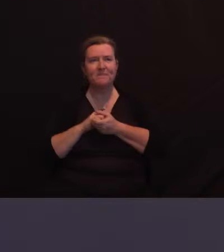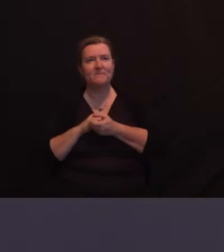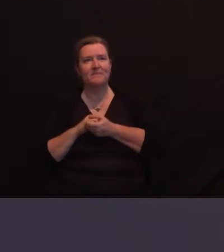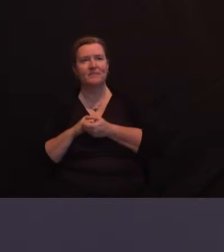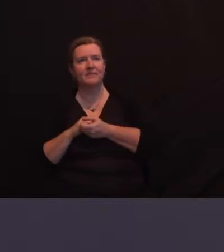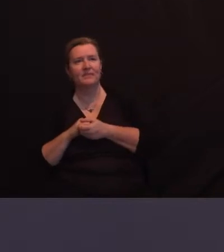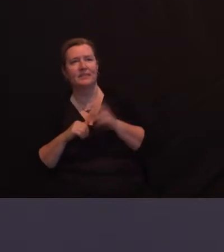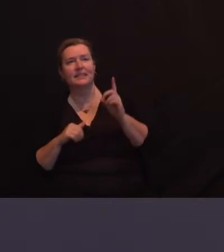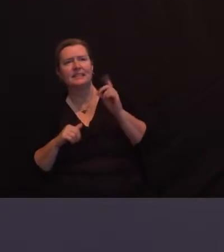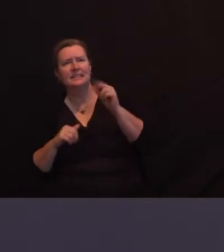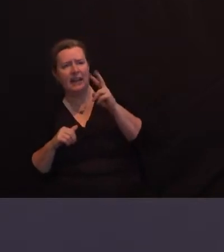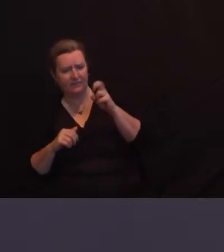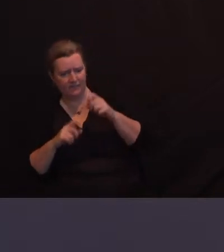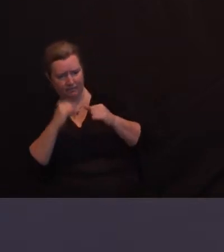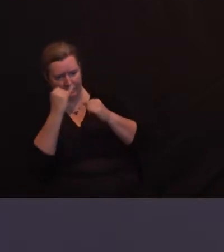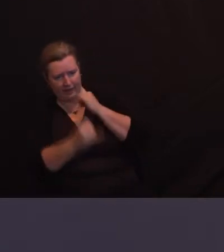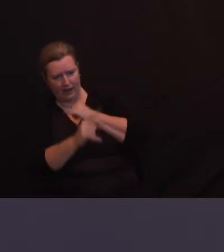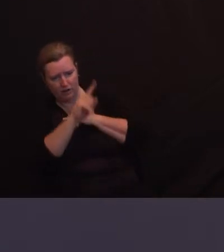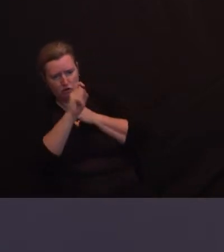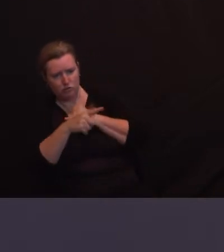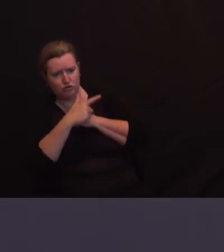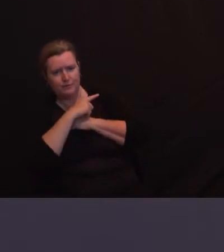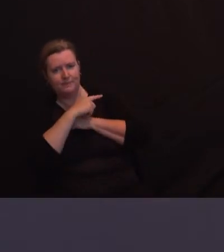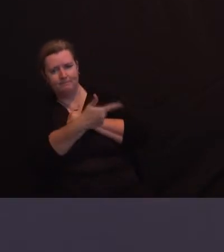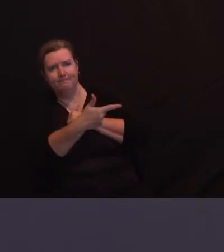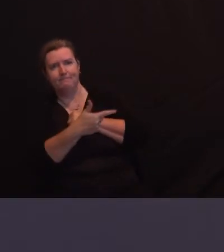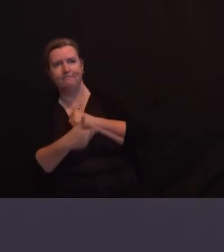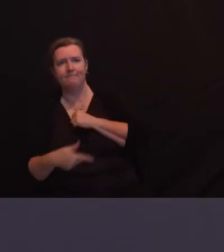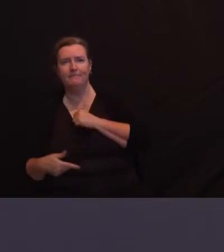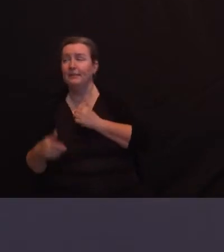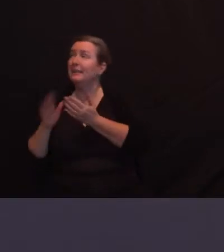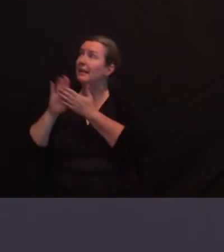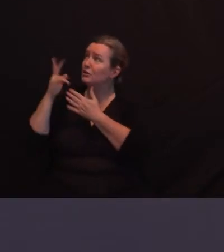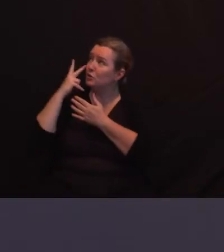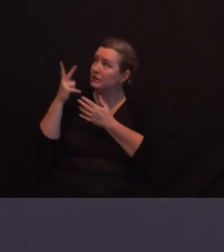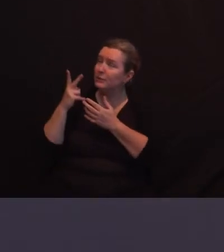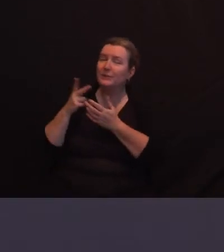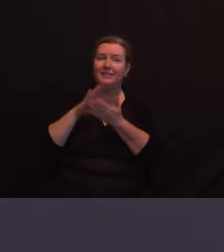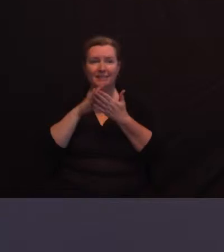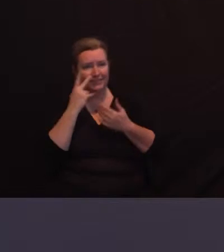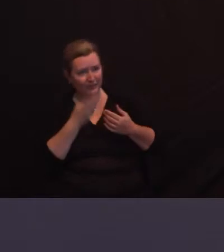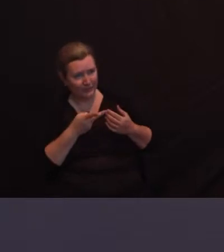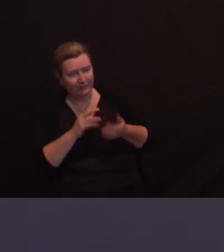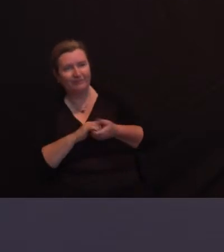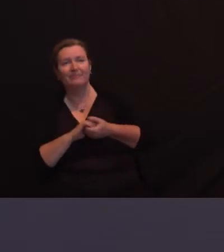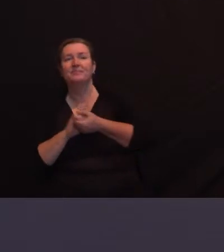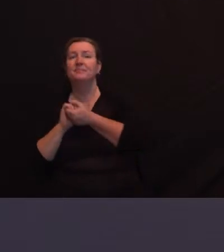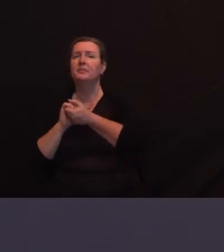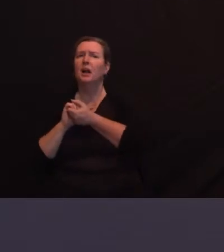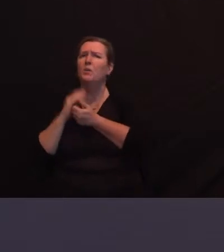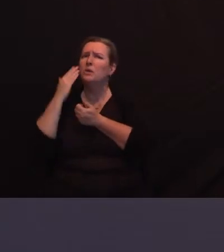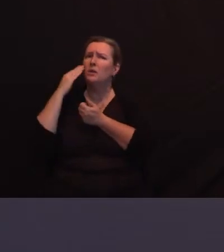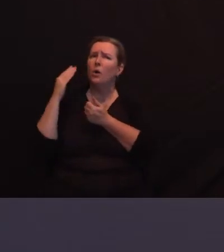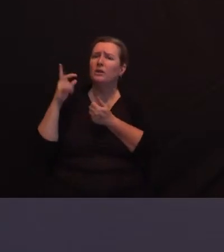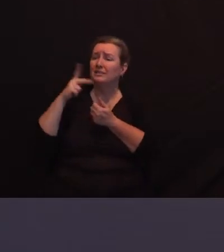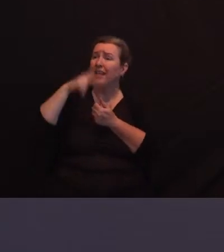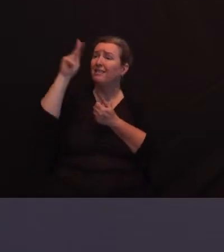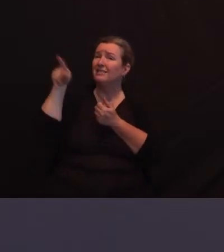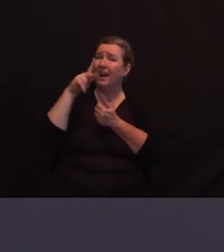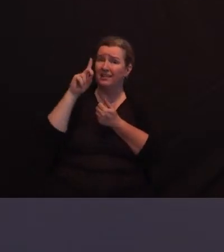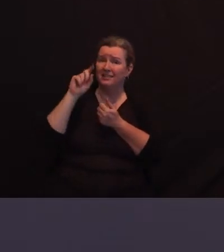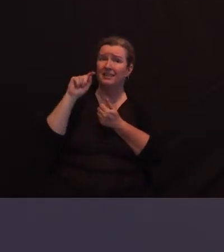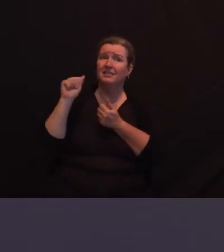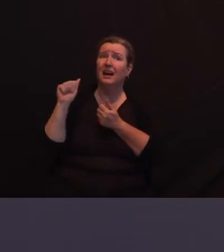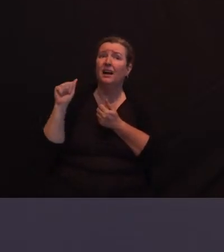here. Thank you, Governor. Nice to see you. Good to see you too. Welcome back. We know the Delta variant is much